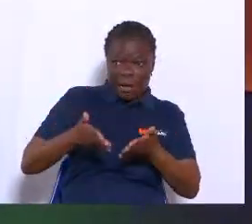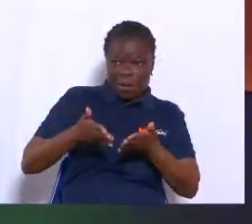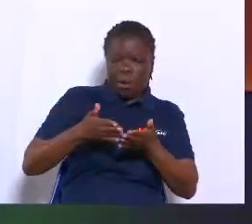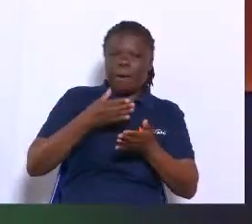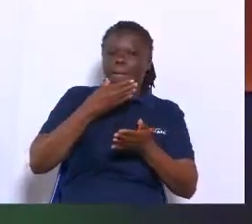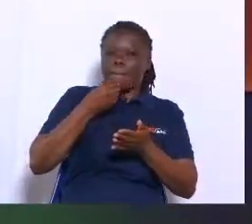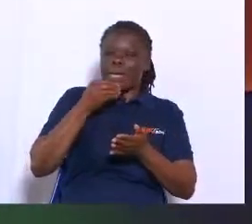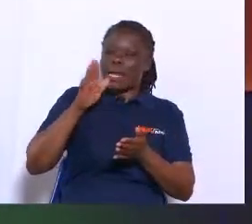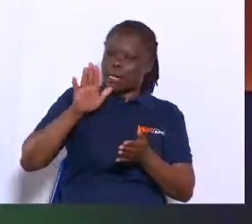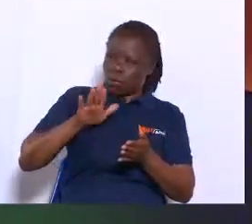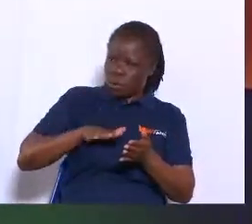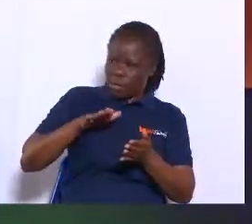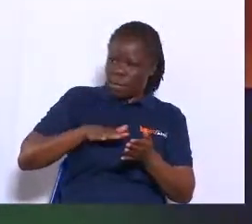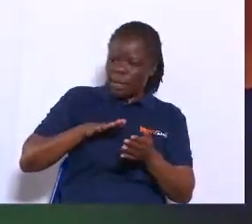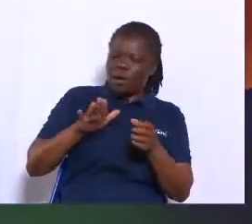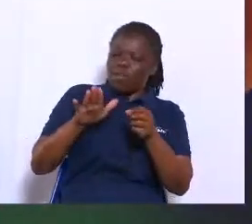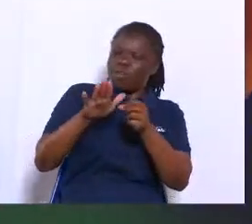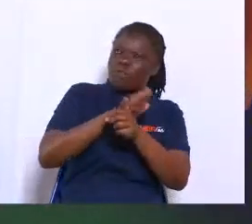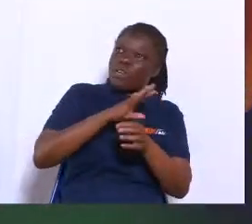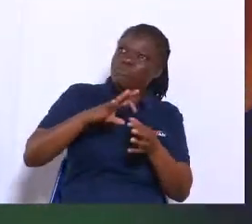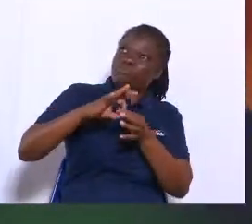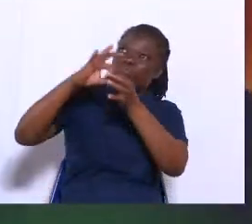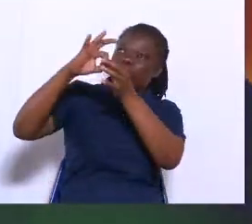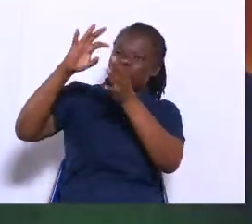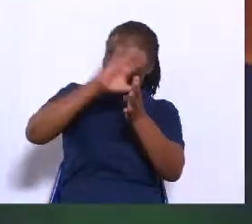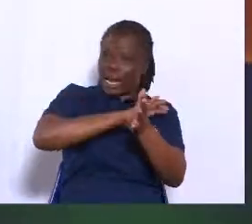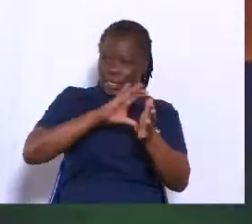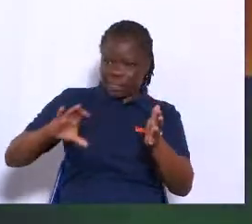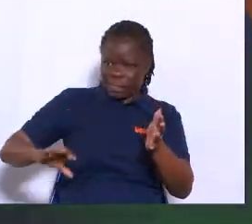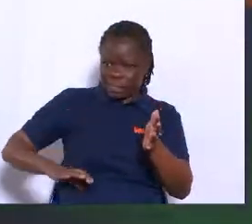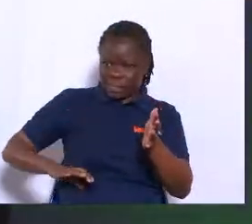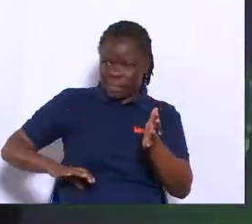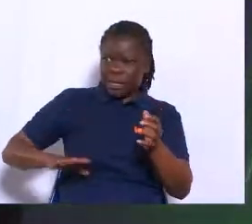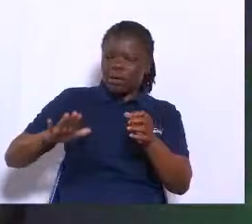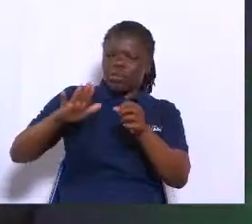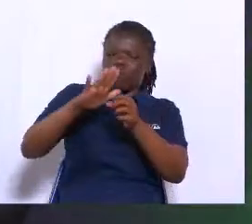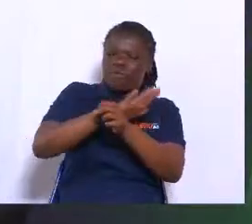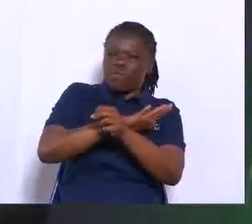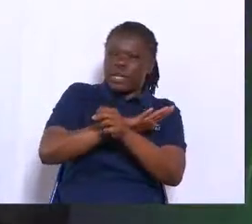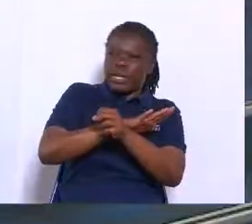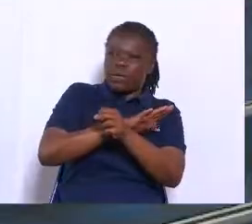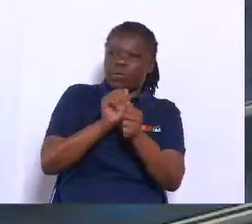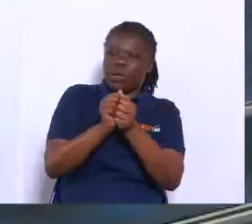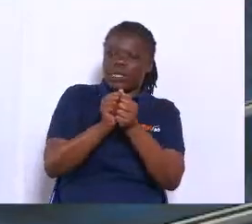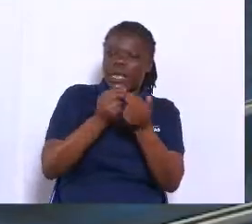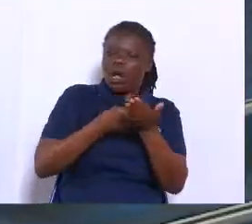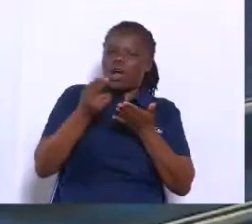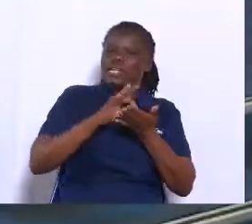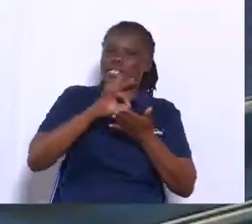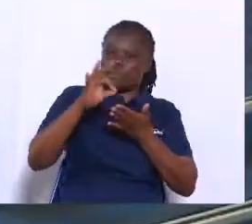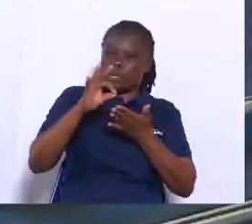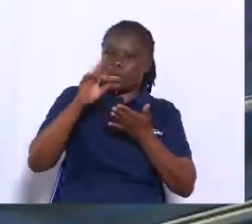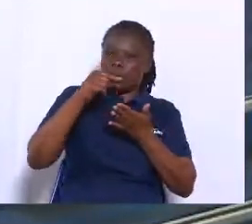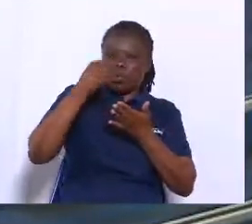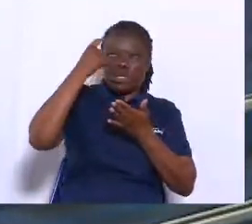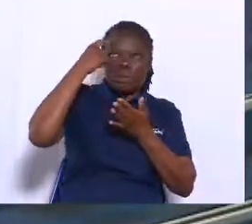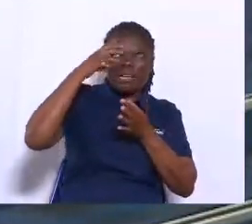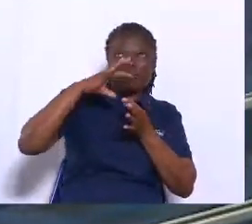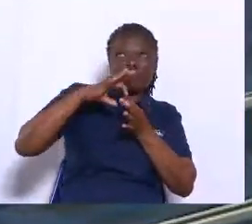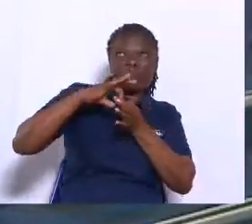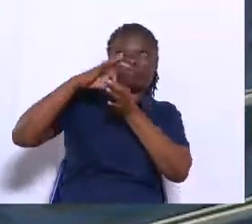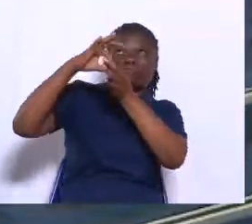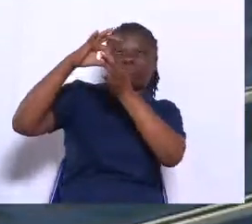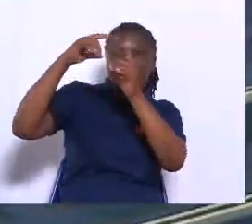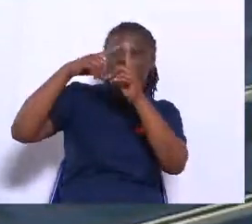women totally committed to Christ, totally filled by the Holy Spirit, whose minds are saturated with